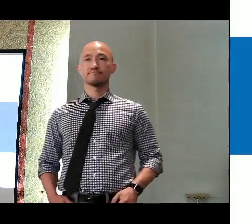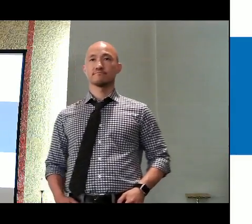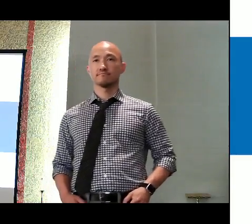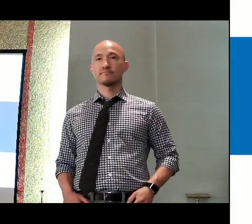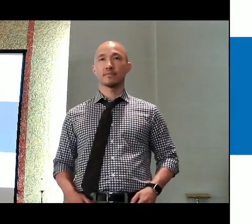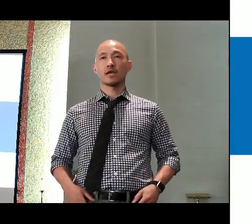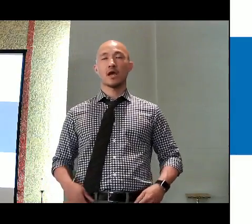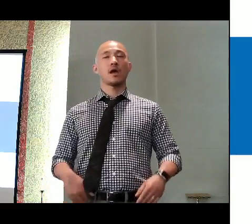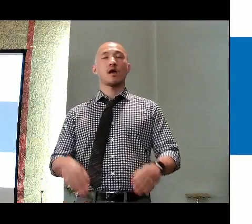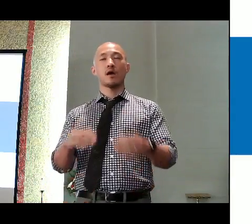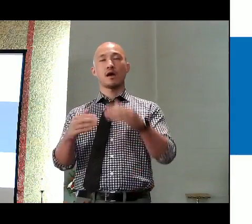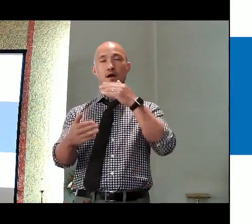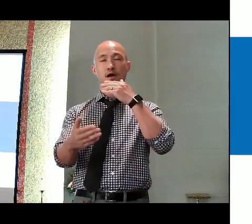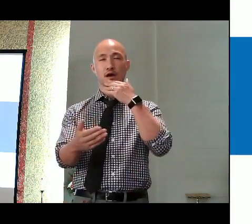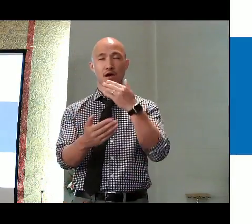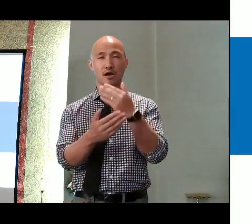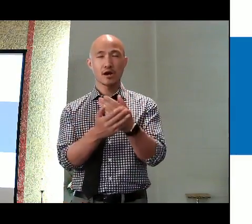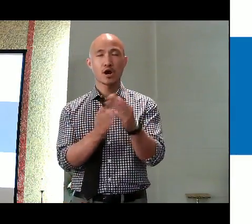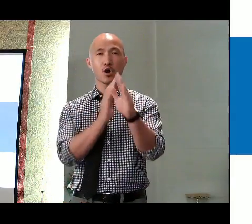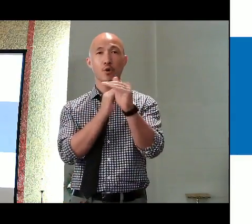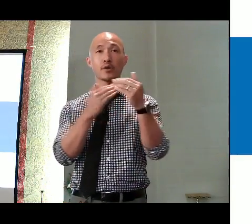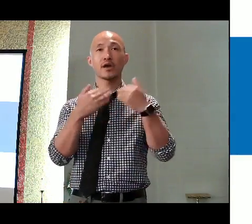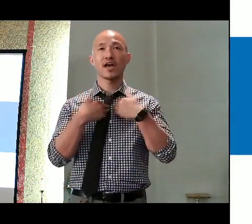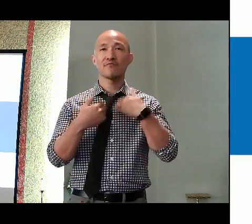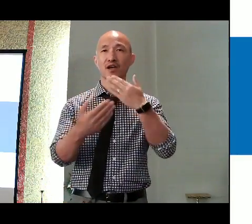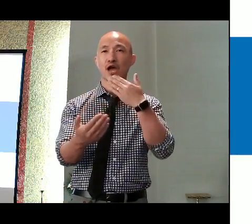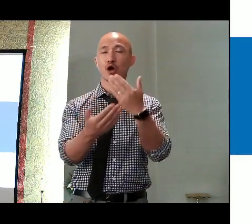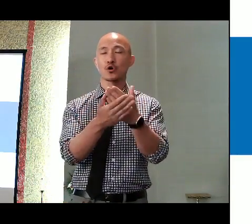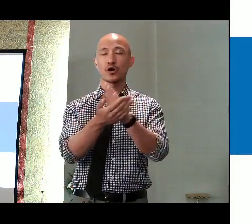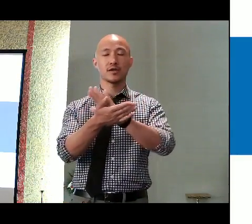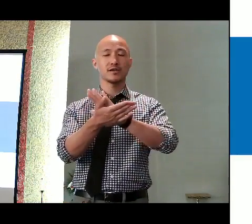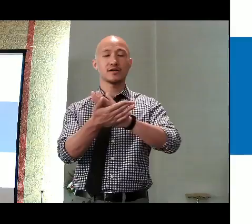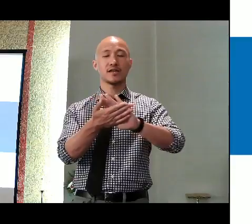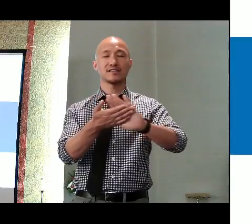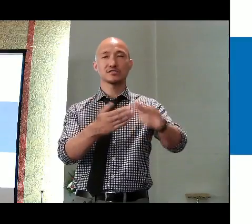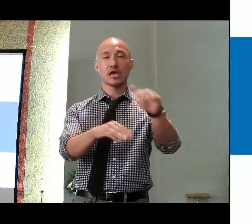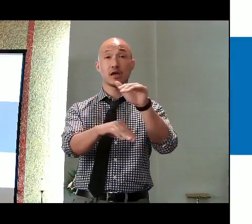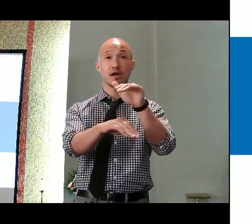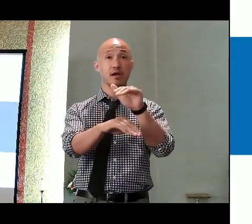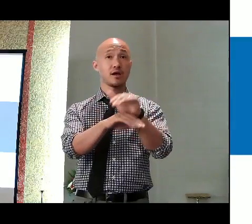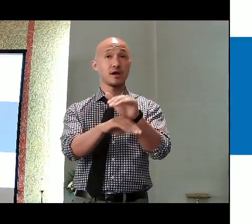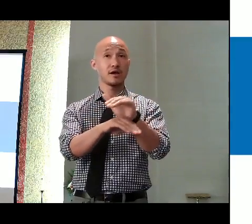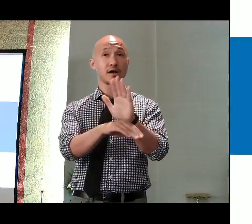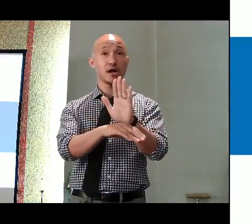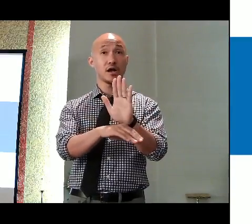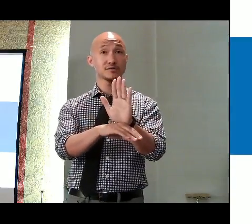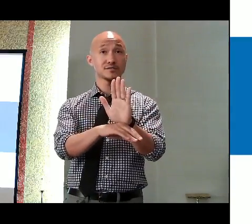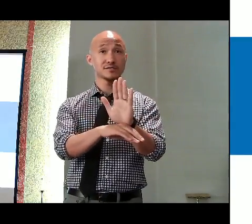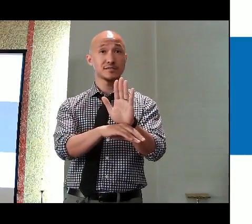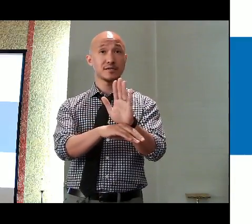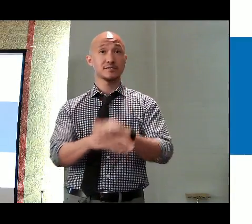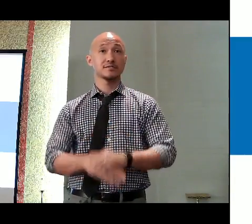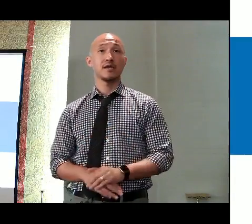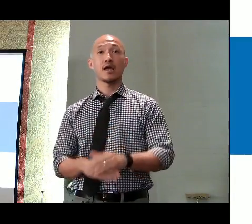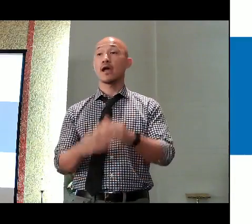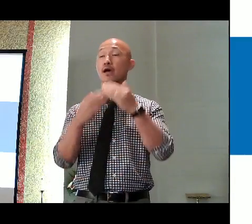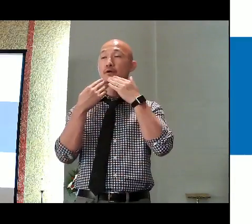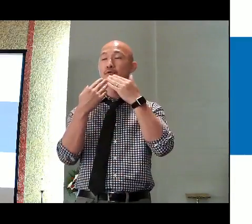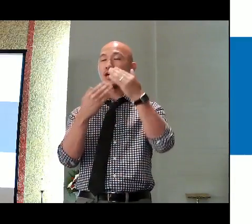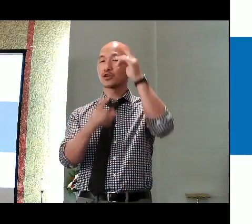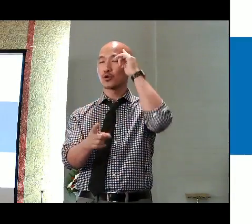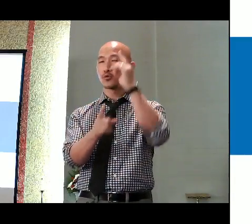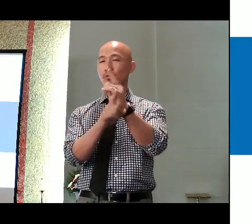sharing that passage. The Word of God is amazing. Amen. The more we look into it, the more we get